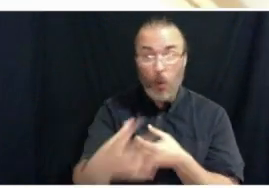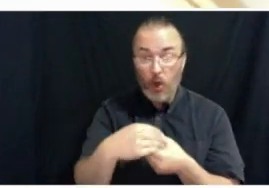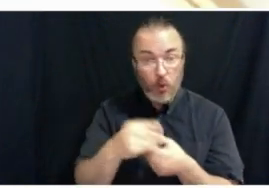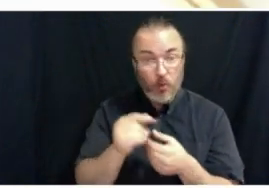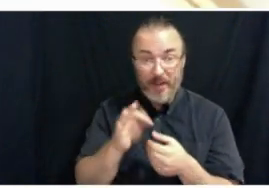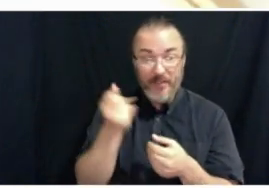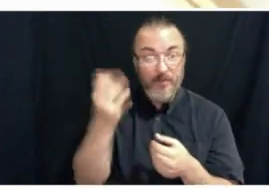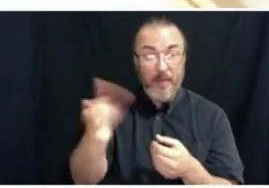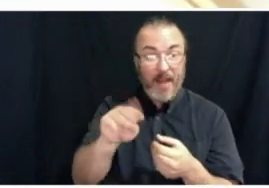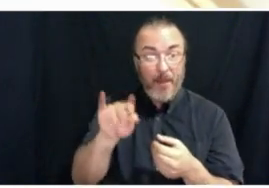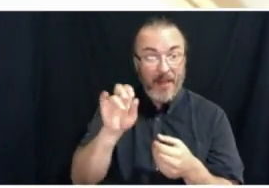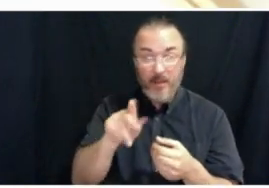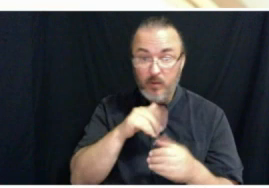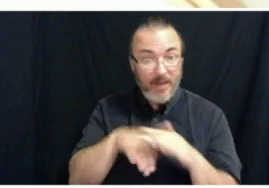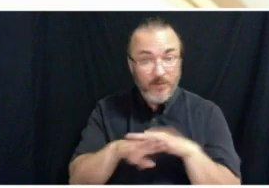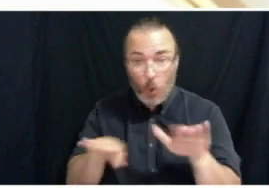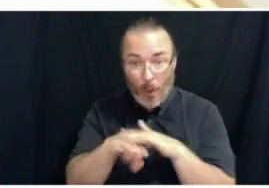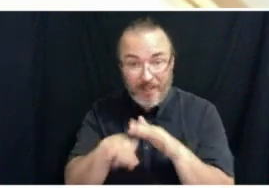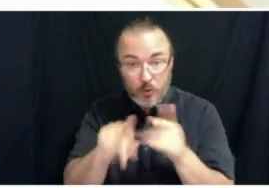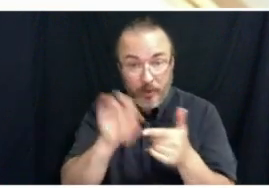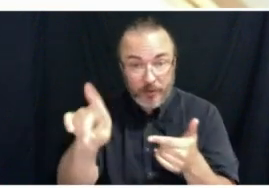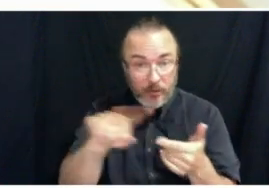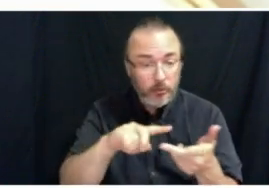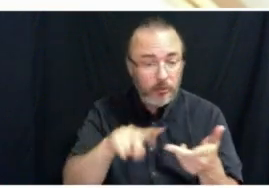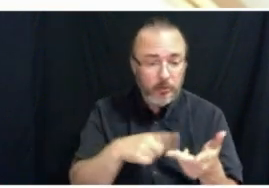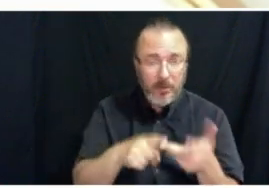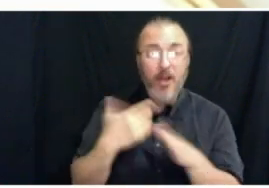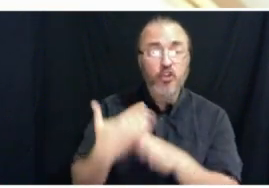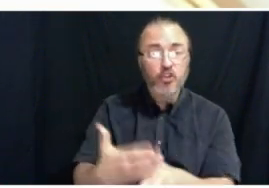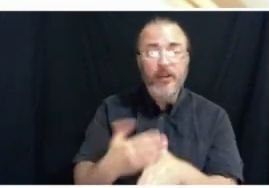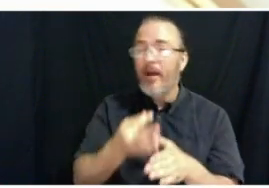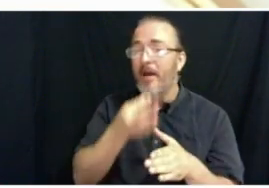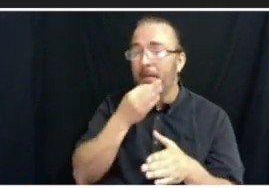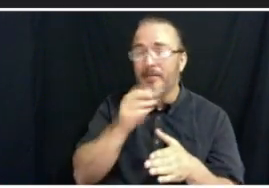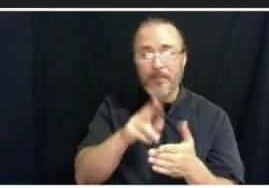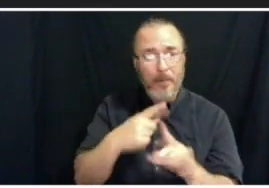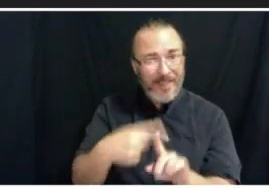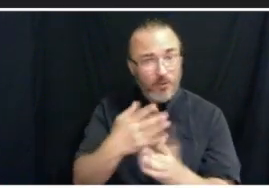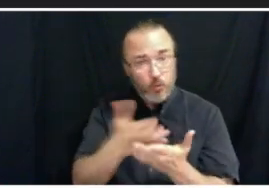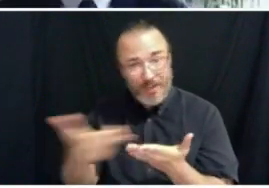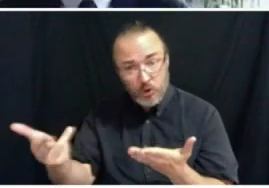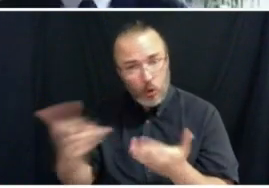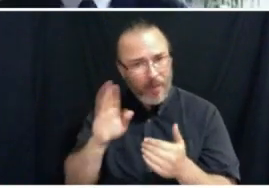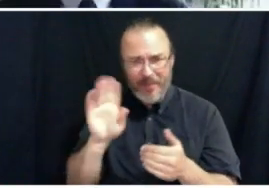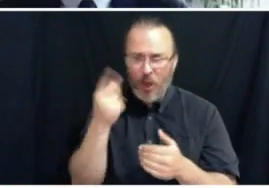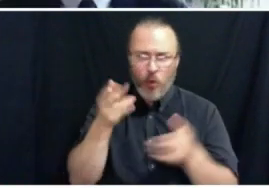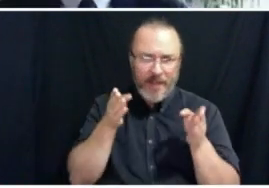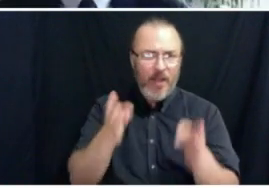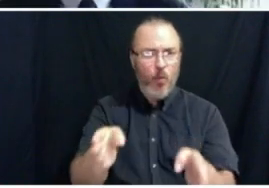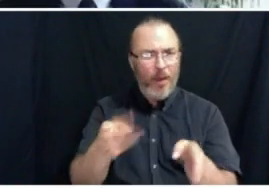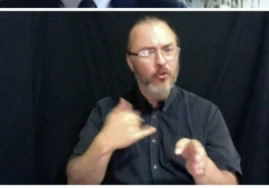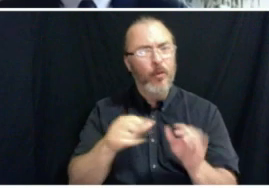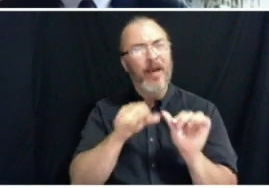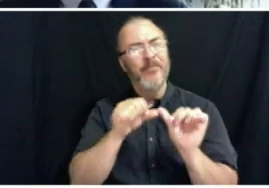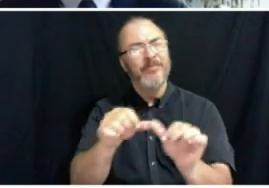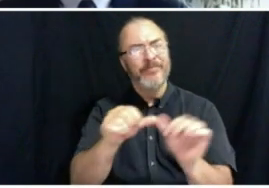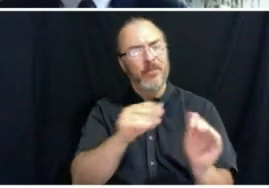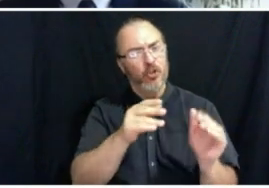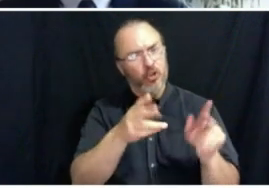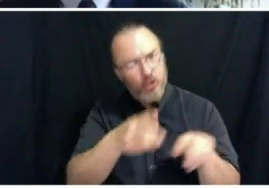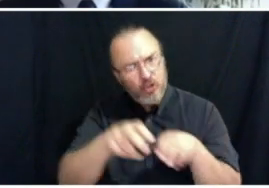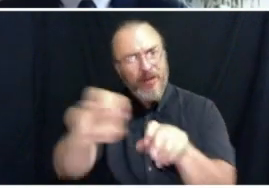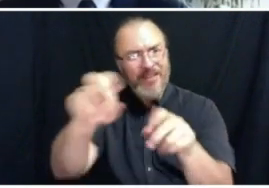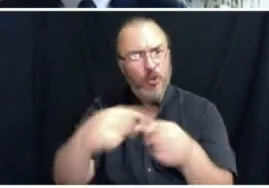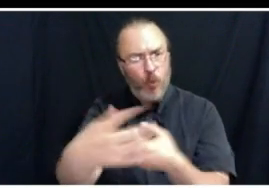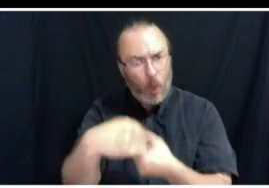education. Number 3, share expertise and resources. It's the only way to sustain a transition to inclusion. Number